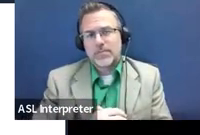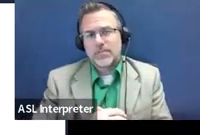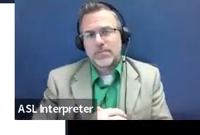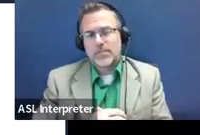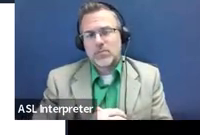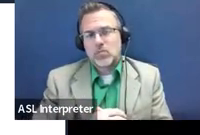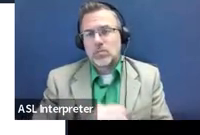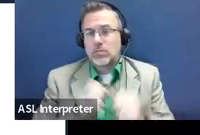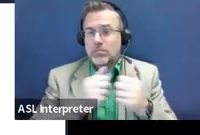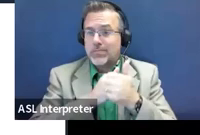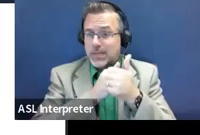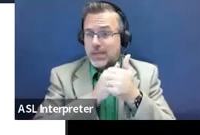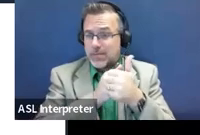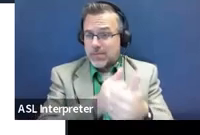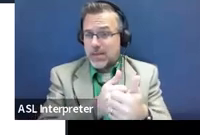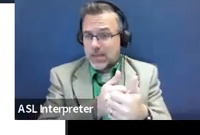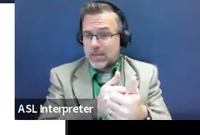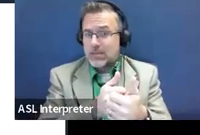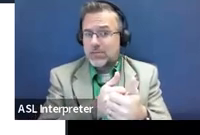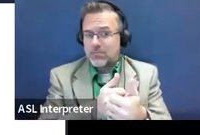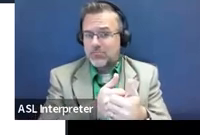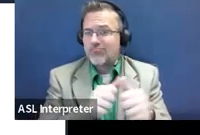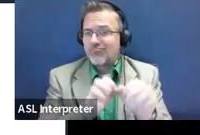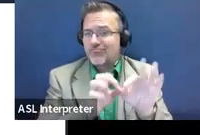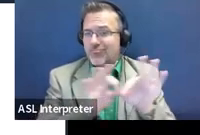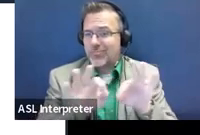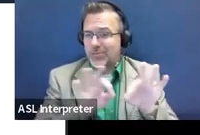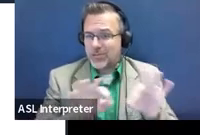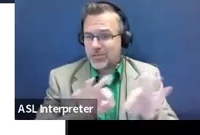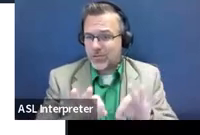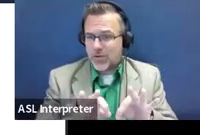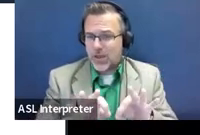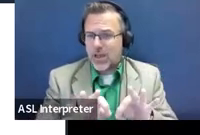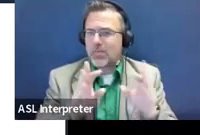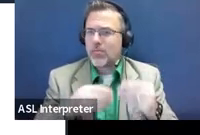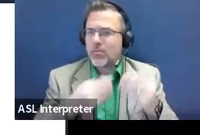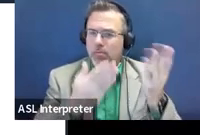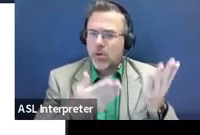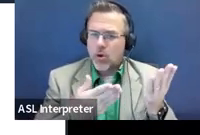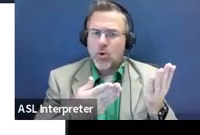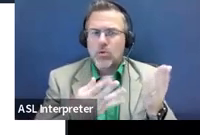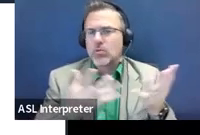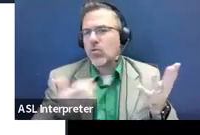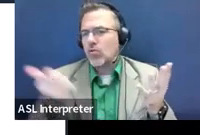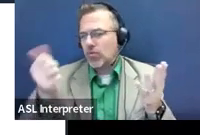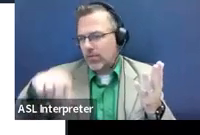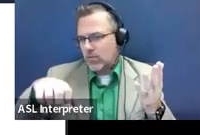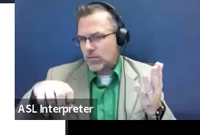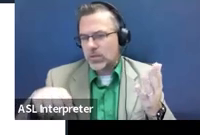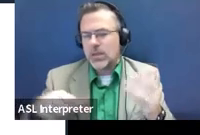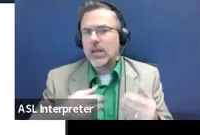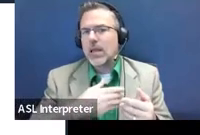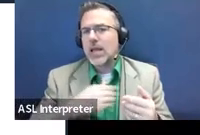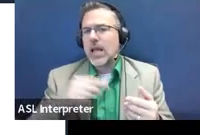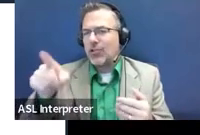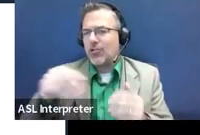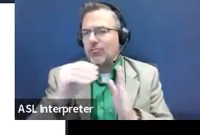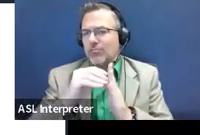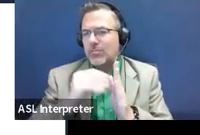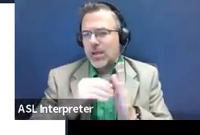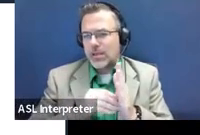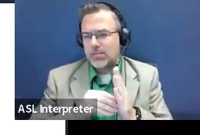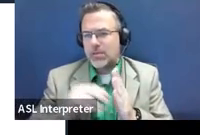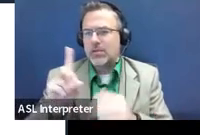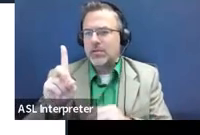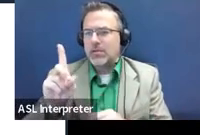that you describe those actions that are proposed or refused, and you're documenting the date that those will begin.